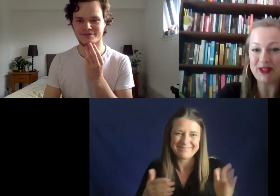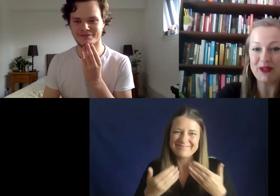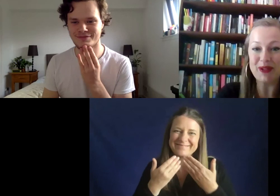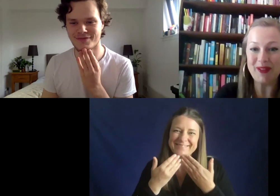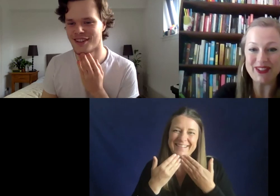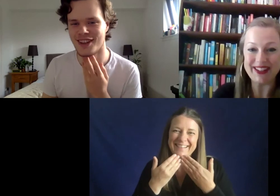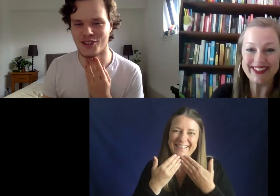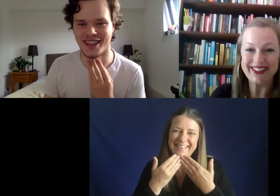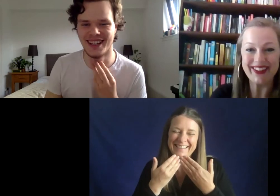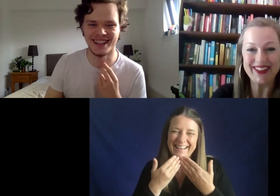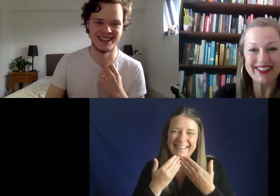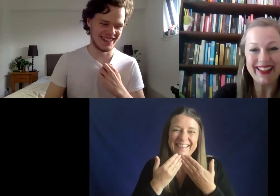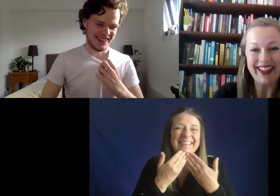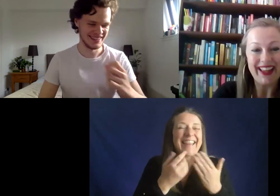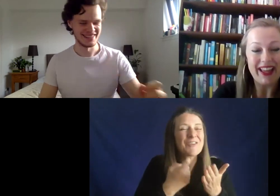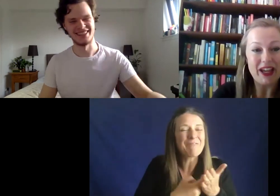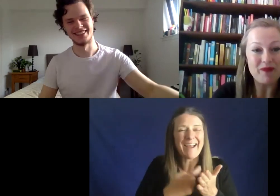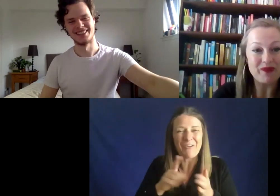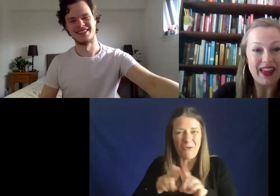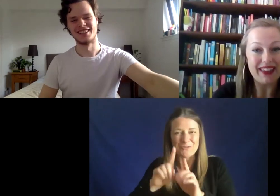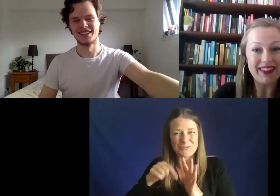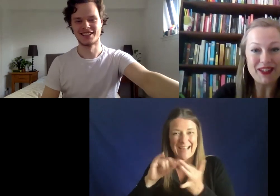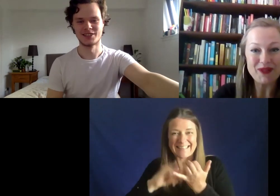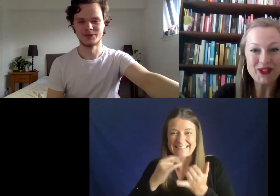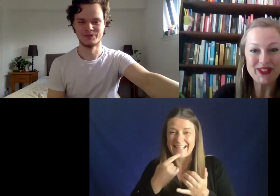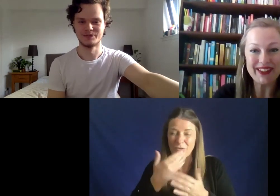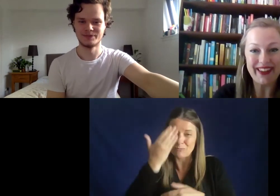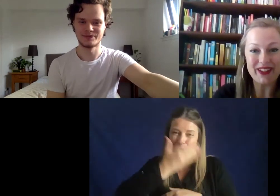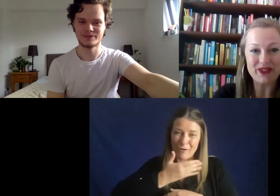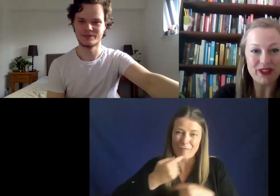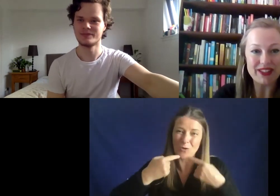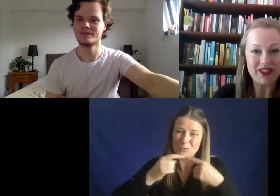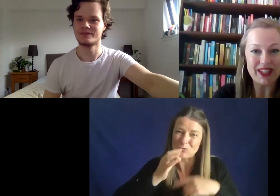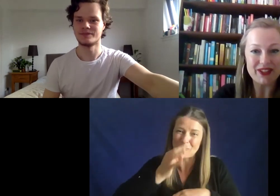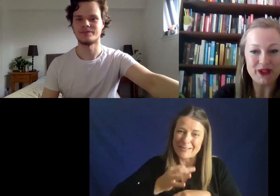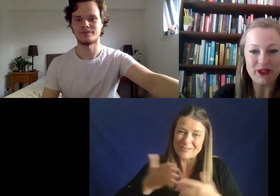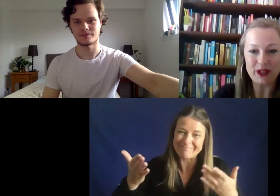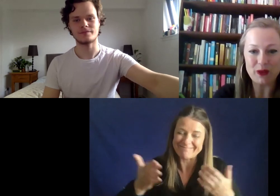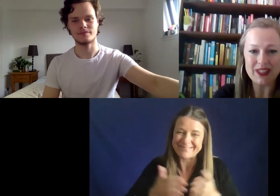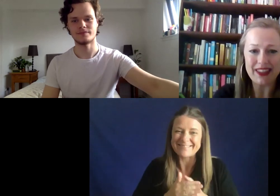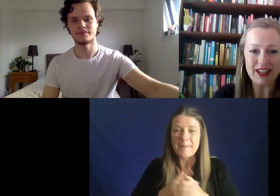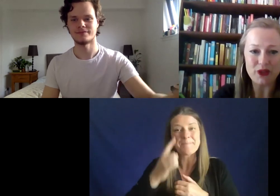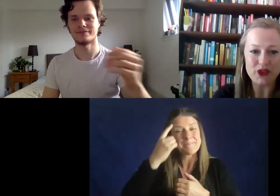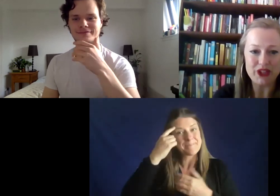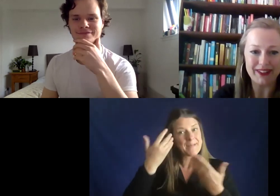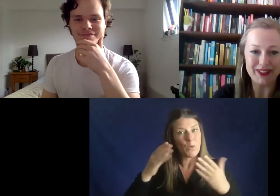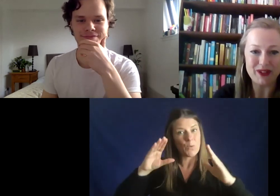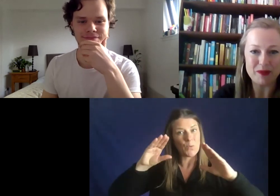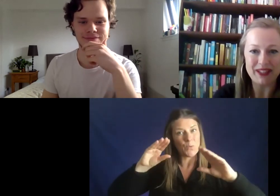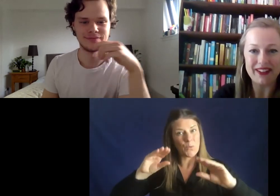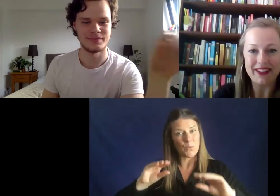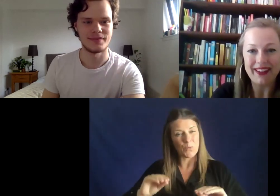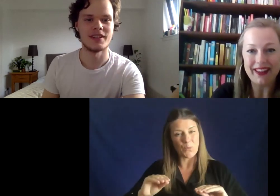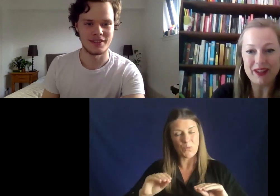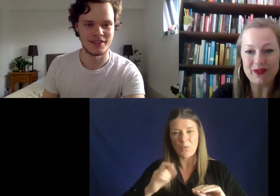tutor question. Don't apologise, it's a great question. I think we should draw this event to a close, and thank you, Jill, who